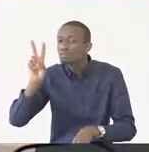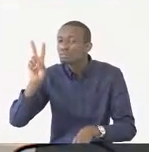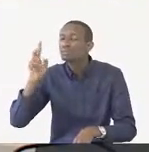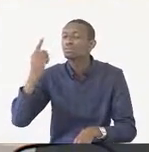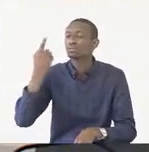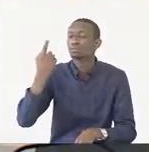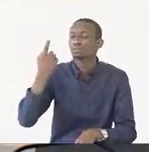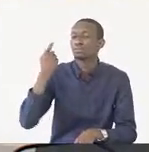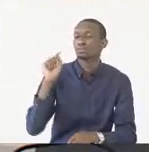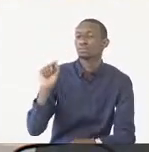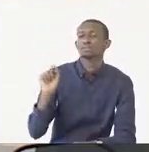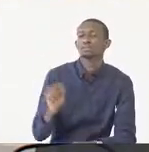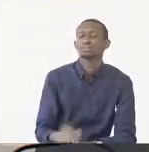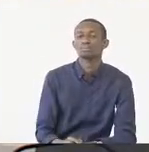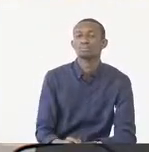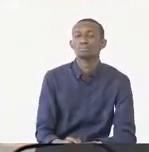V1X, then here plus